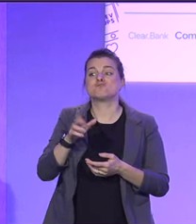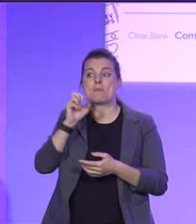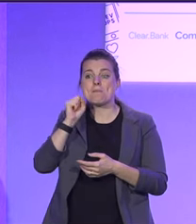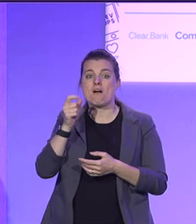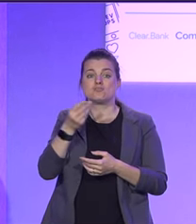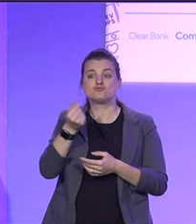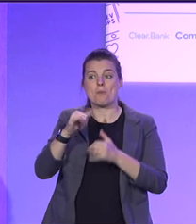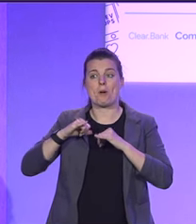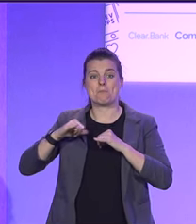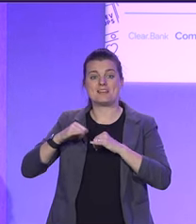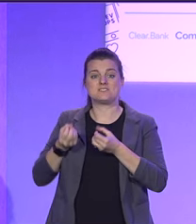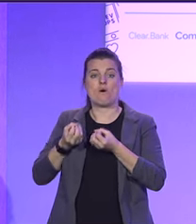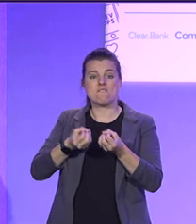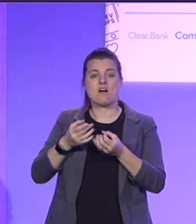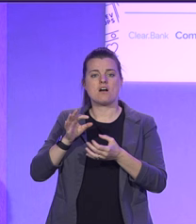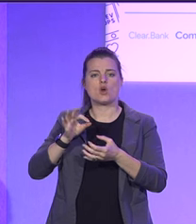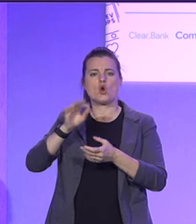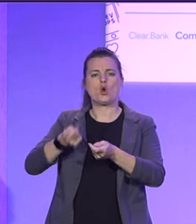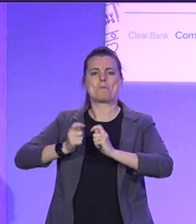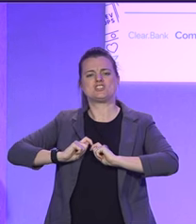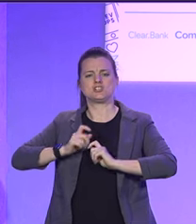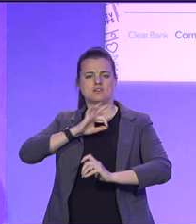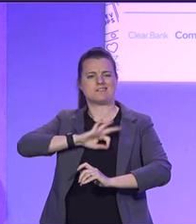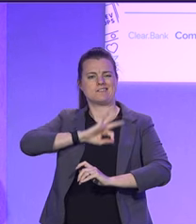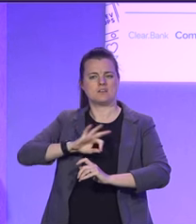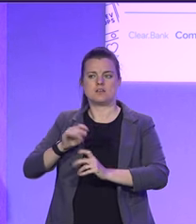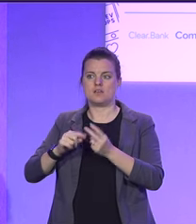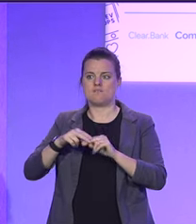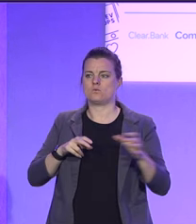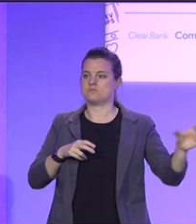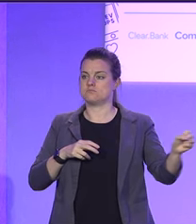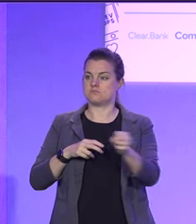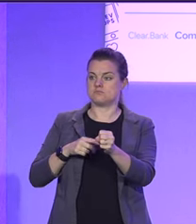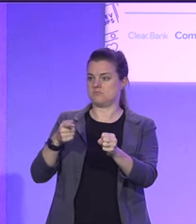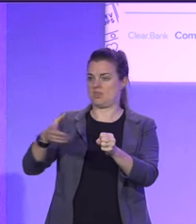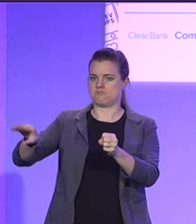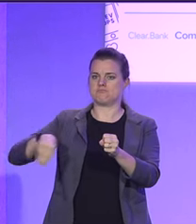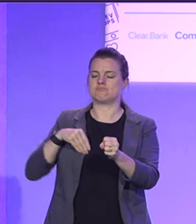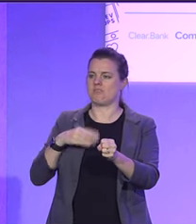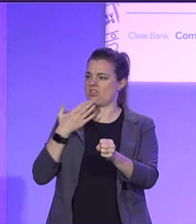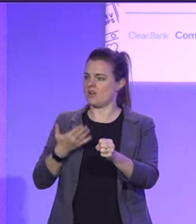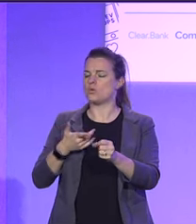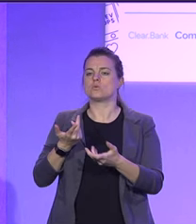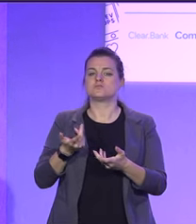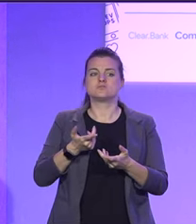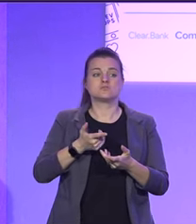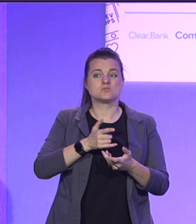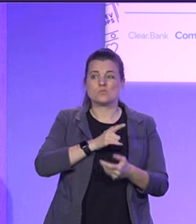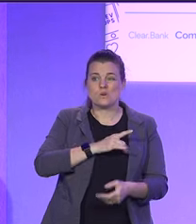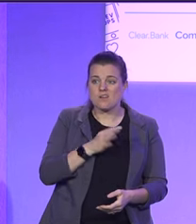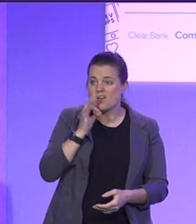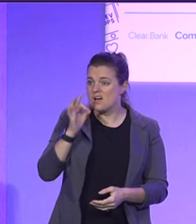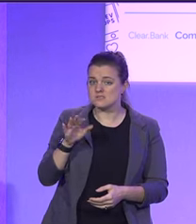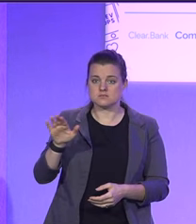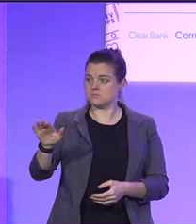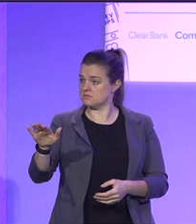on the website, obviously, figure out if they're hiring for someone in your space. But the worst they can say is no. So why not just ask? The other